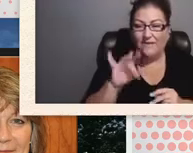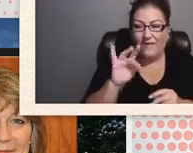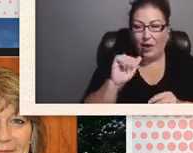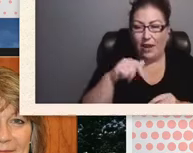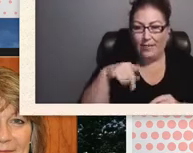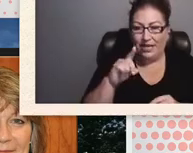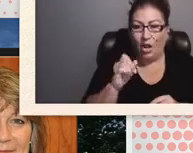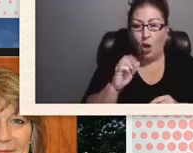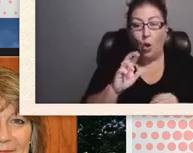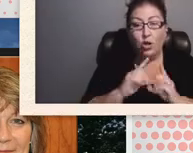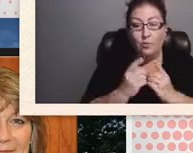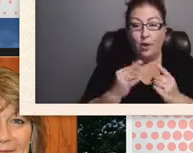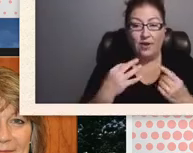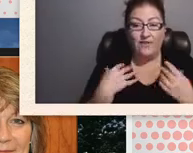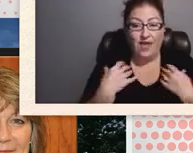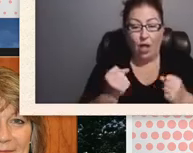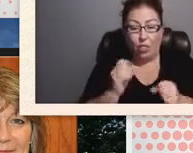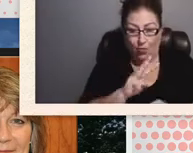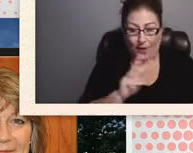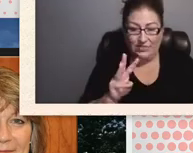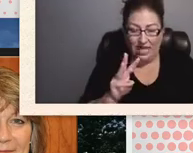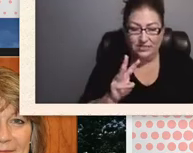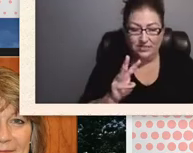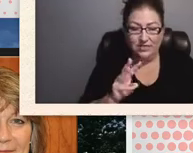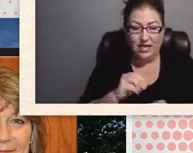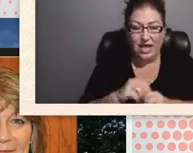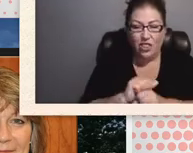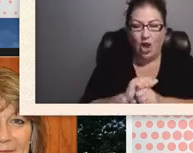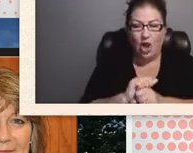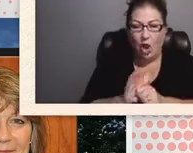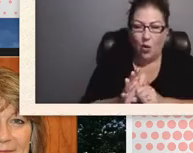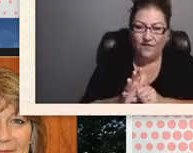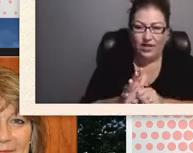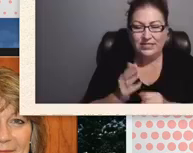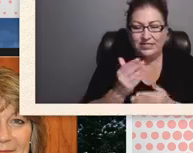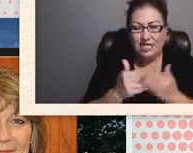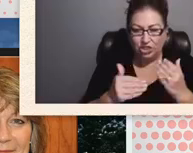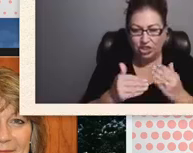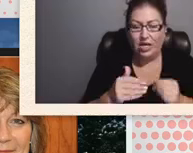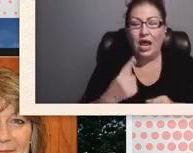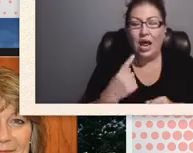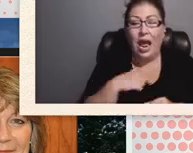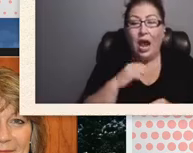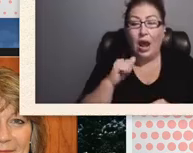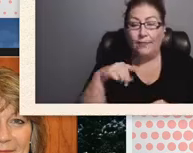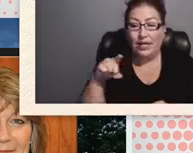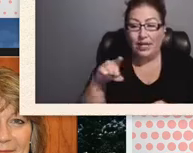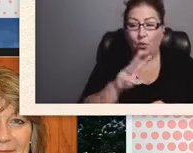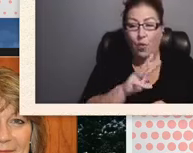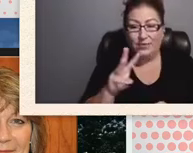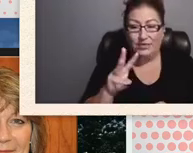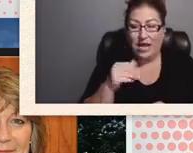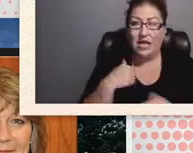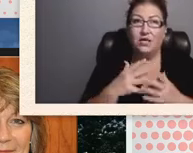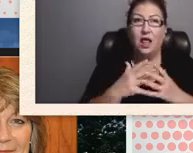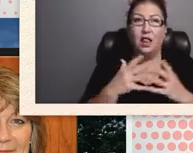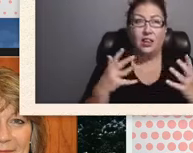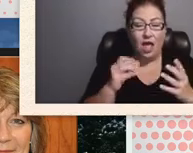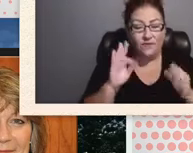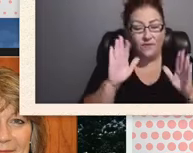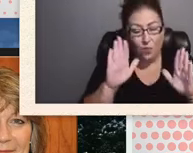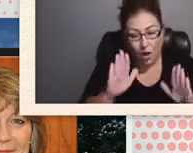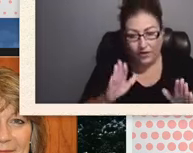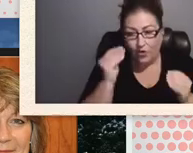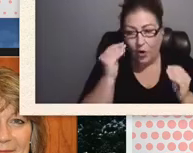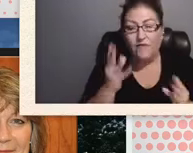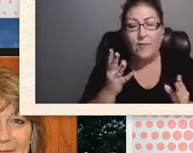Department of Health websites in the COVID-19 section. Our APD website has a lot of wonderful information